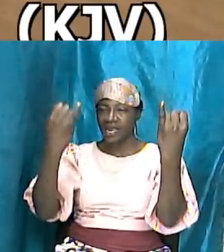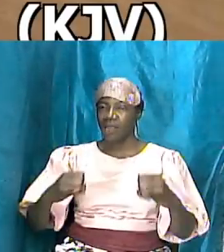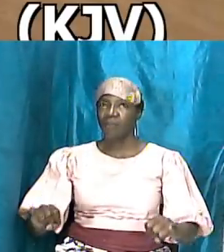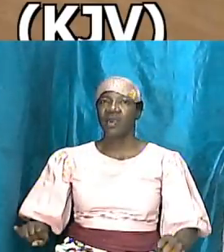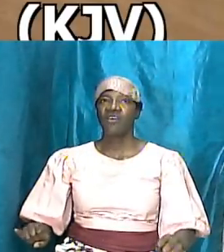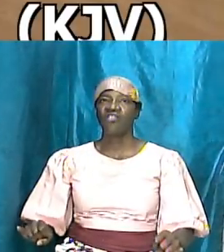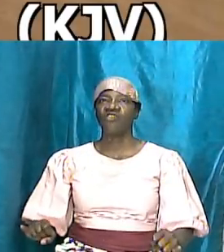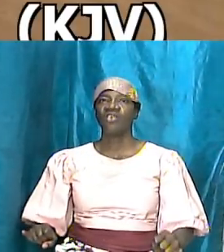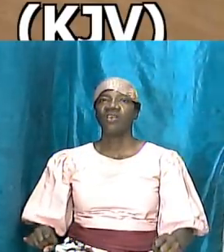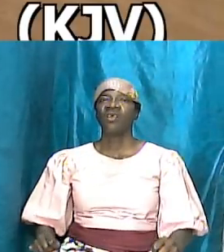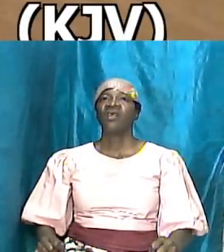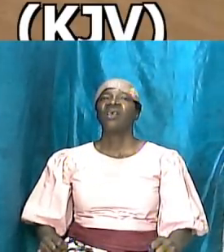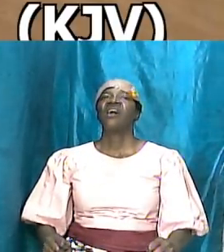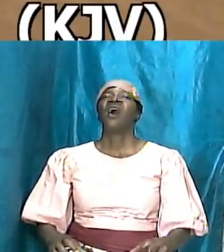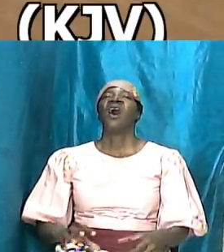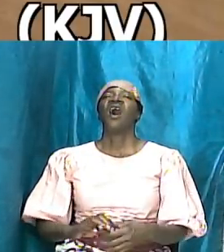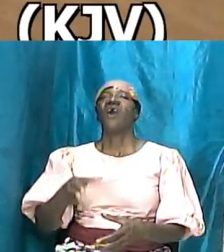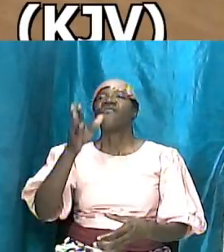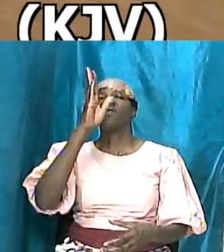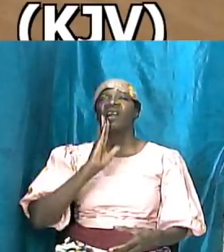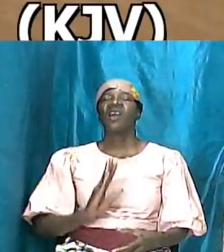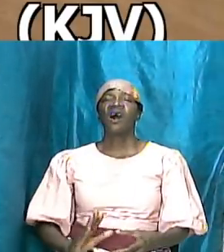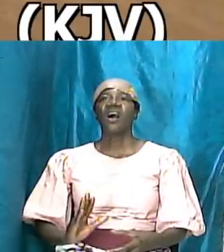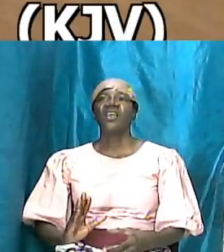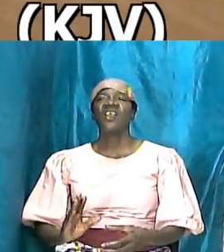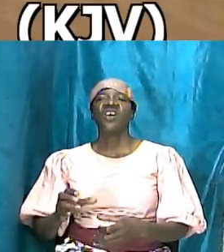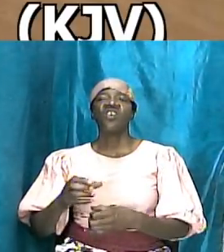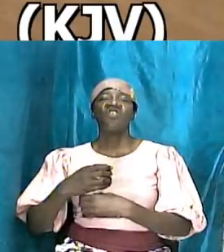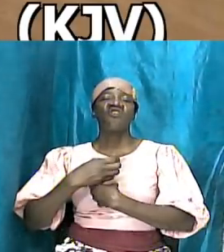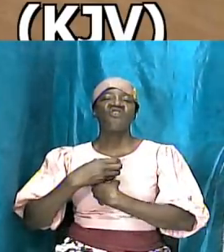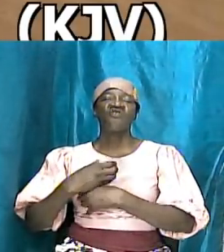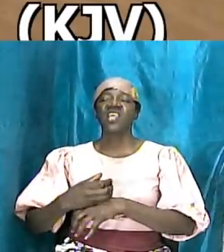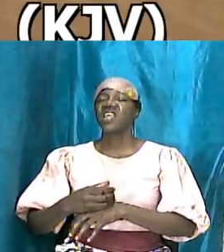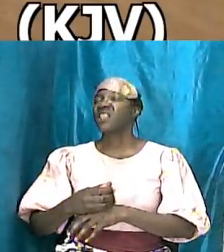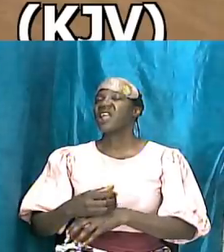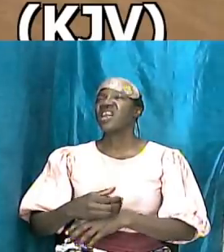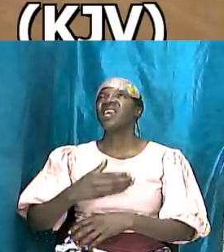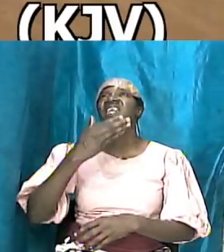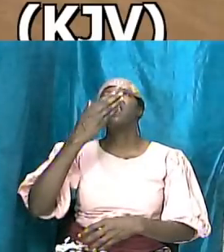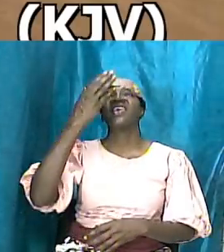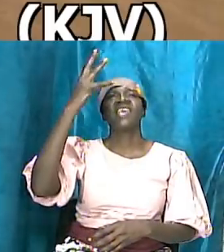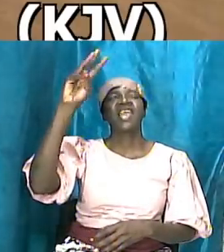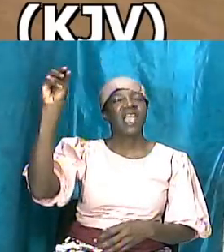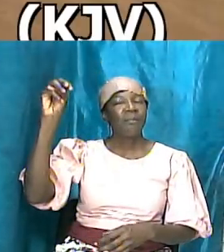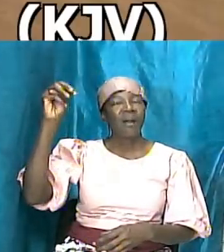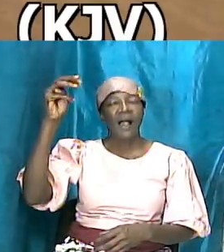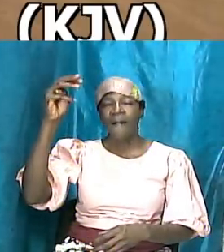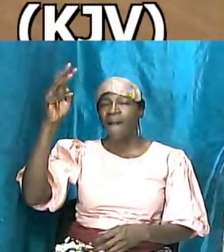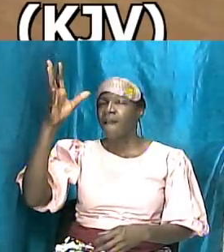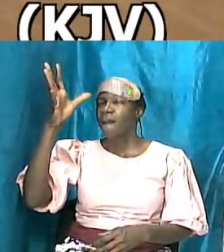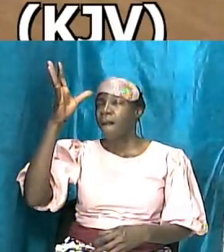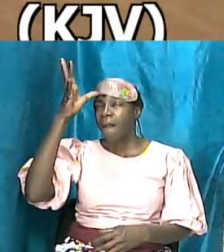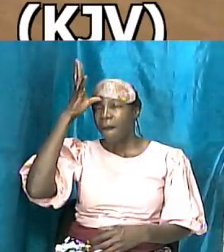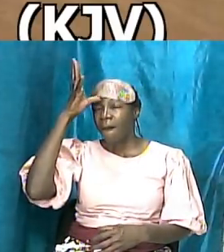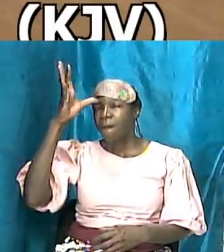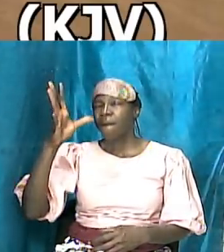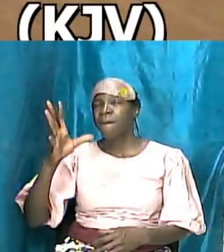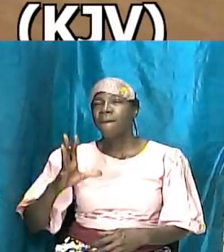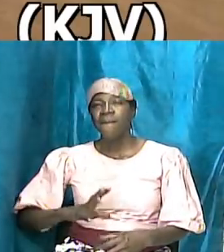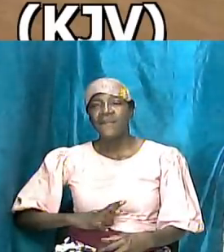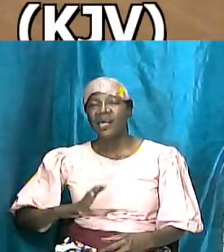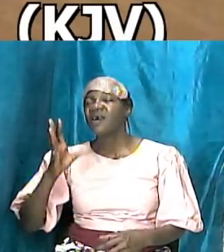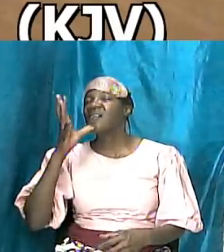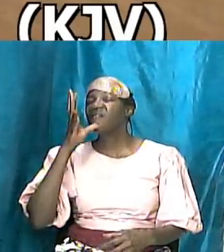of God created he him. Male and female created he